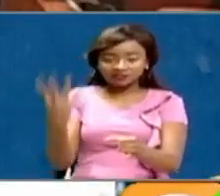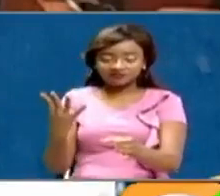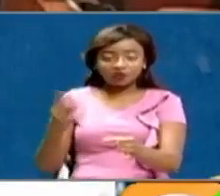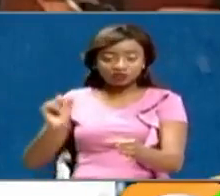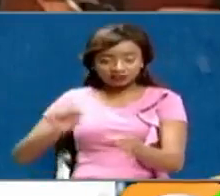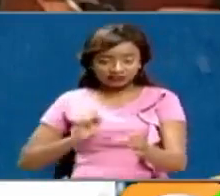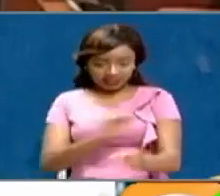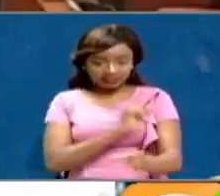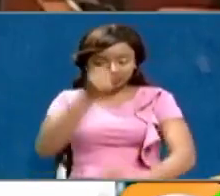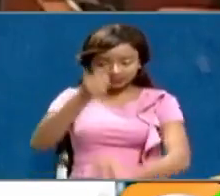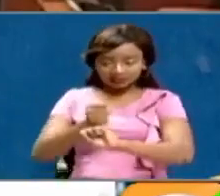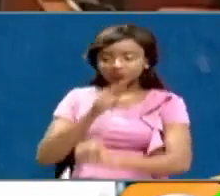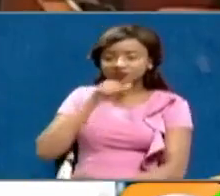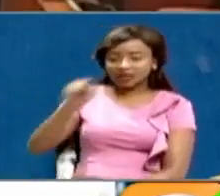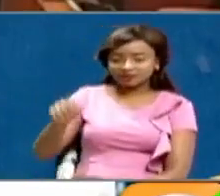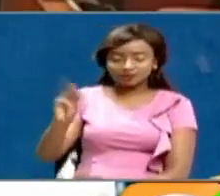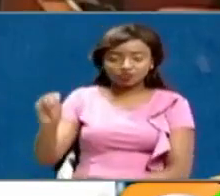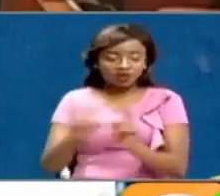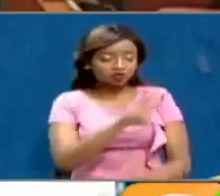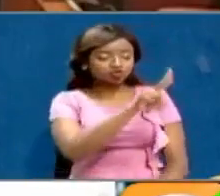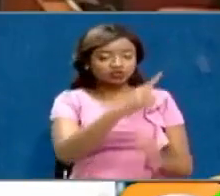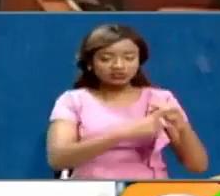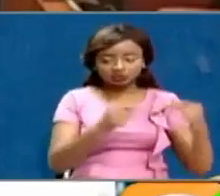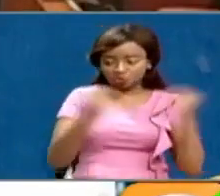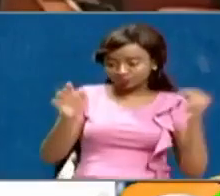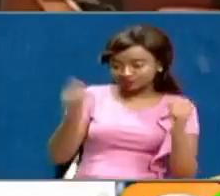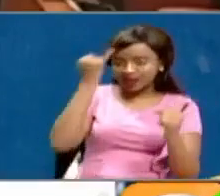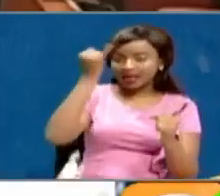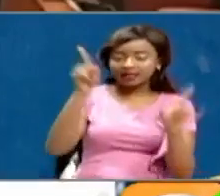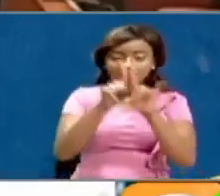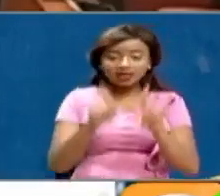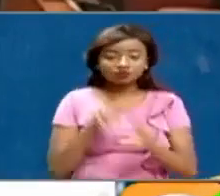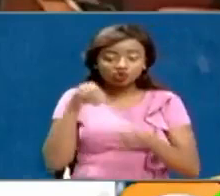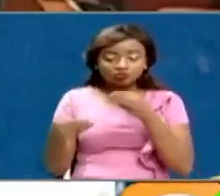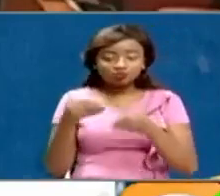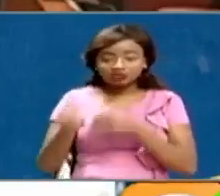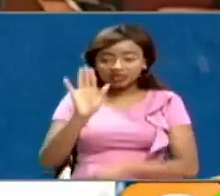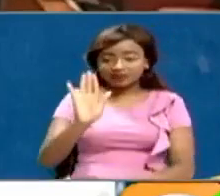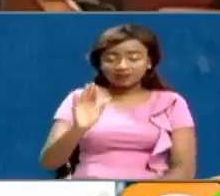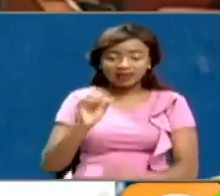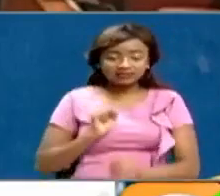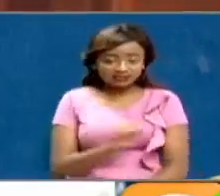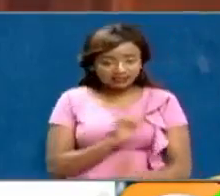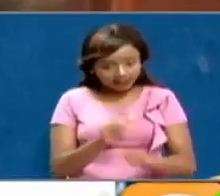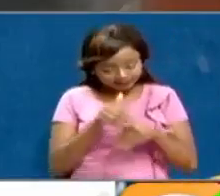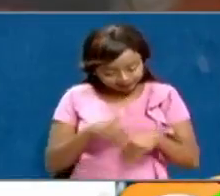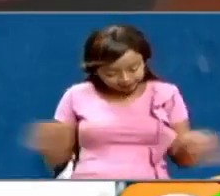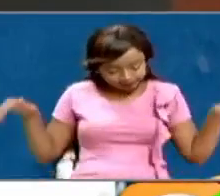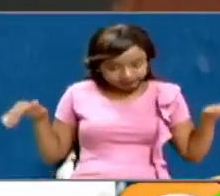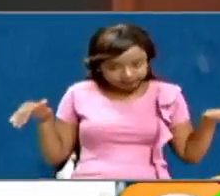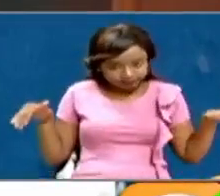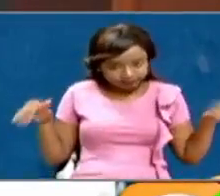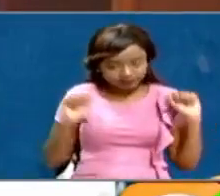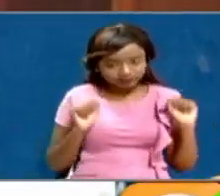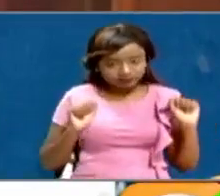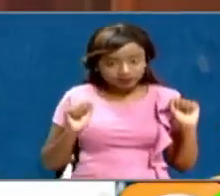34 wakaunga mkono hoja ya Murkomen, 26 wakapinga, huku seneta wa Busia Amos Wako akikaa kando. Now